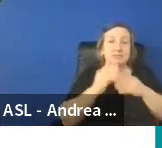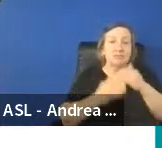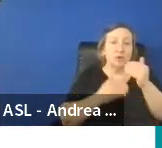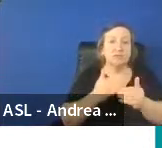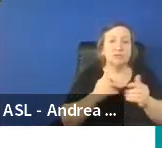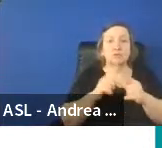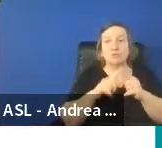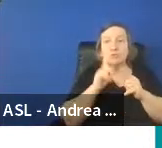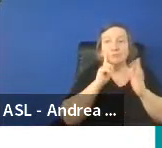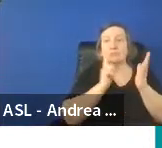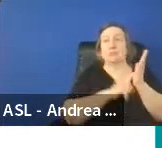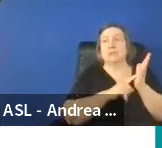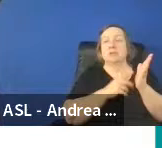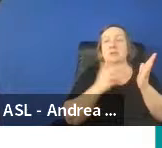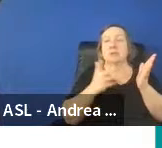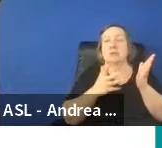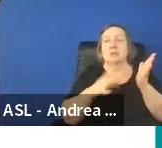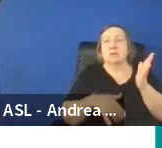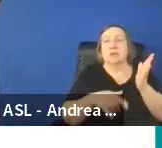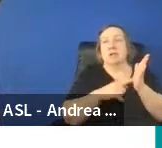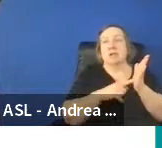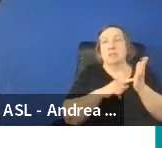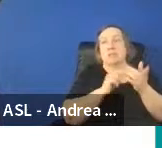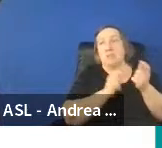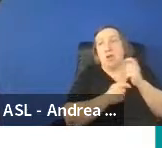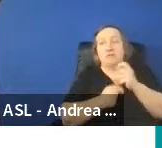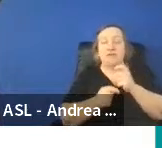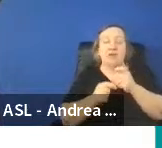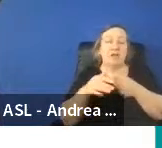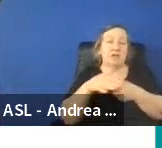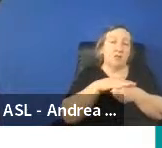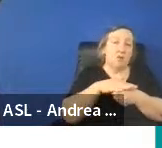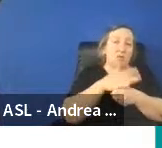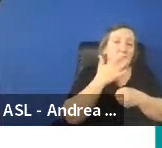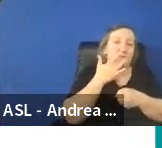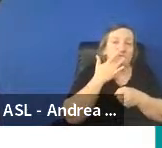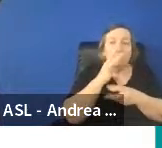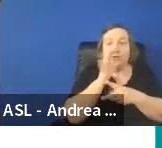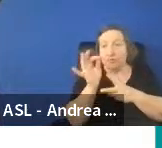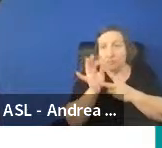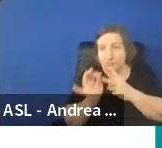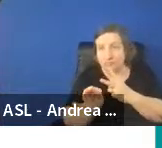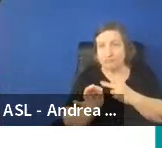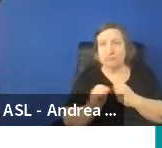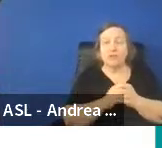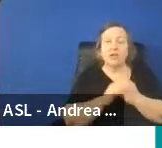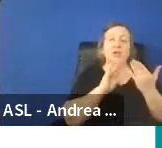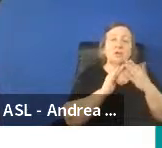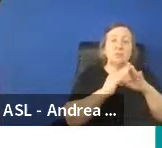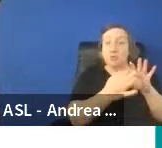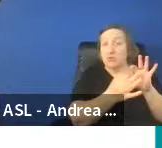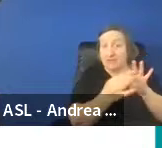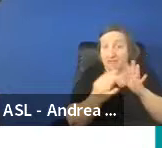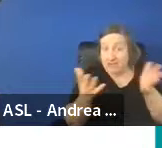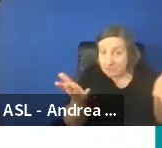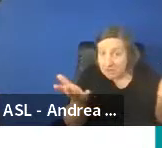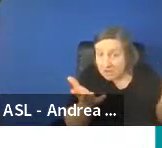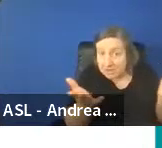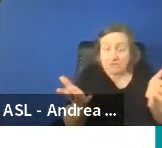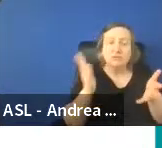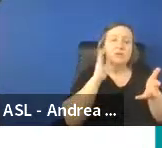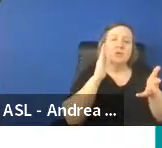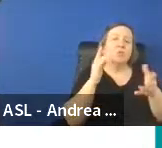identifying the modified locally preferred alternative. And it'll be, the community feedback will be kind of